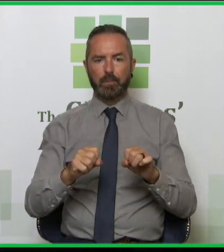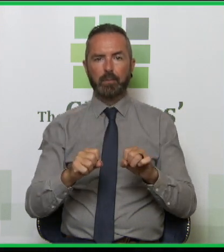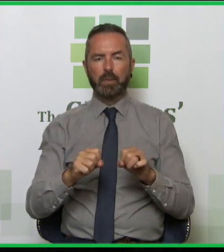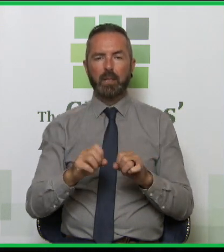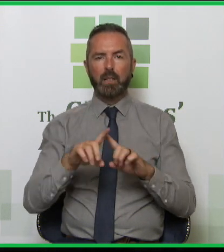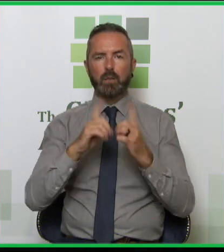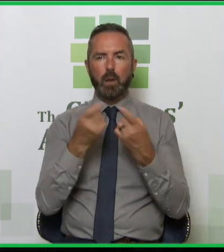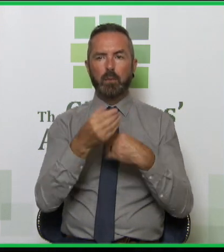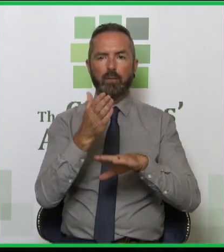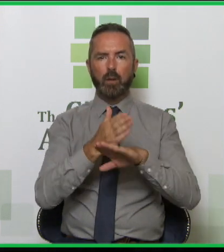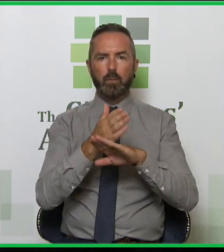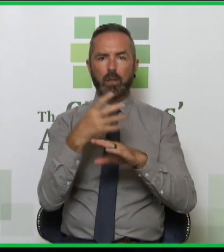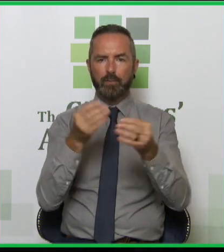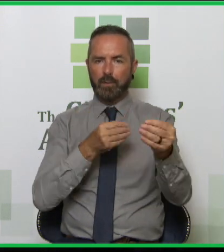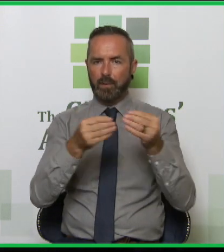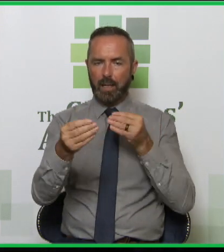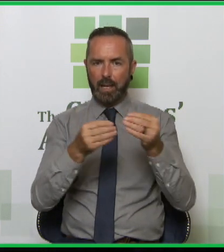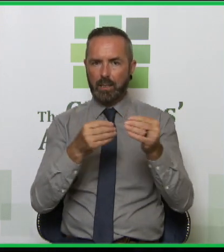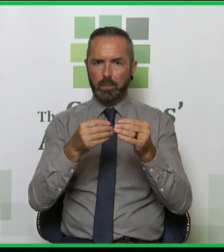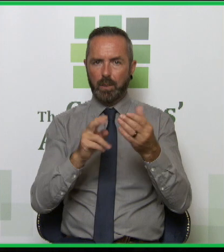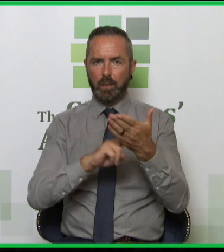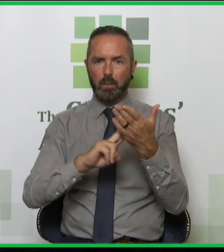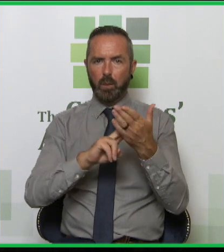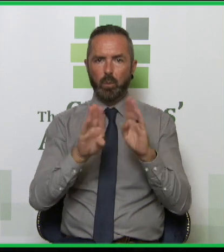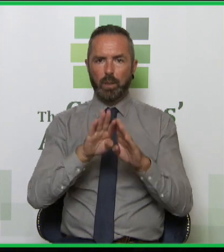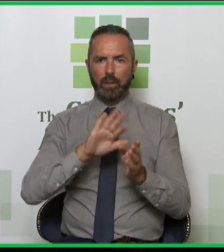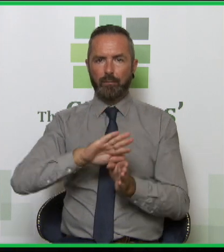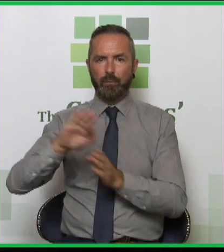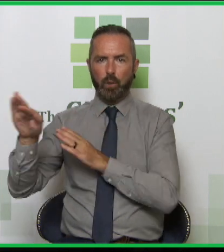approach in their engagement with vulnerable and marginalised